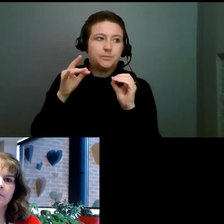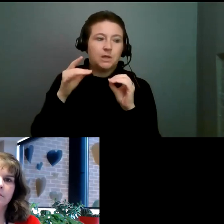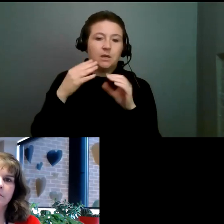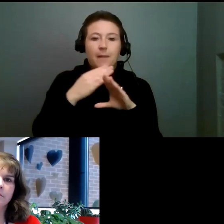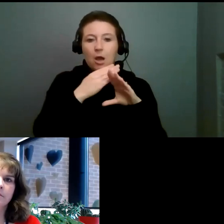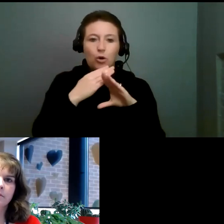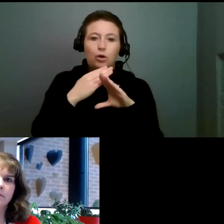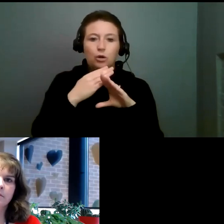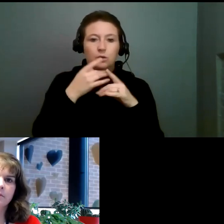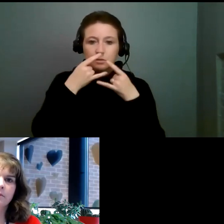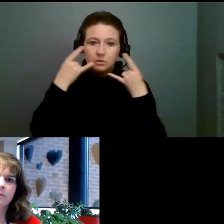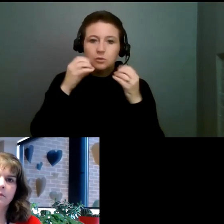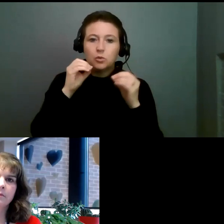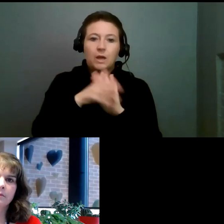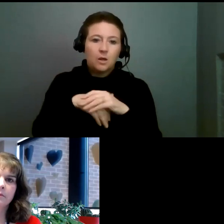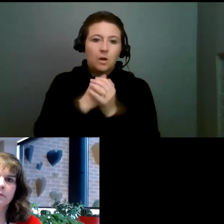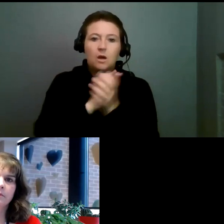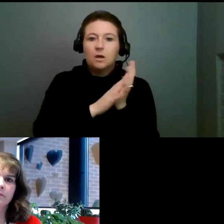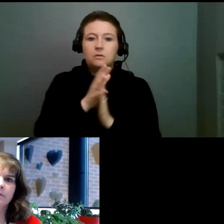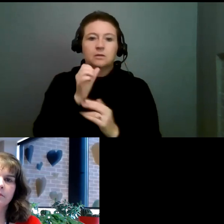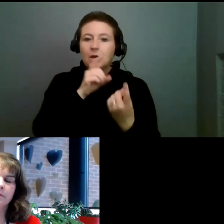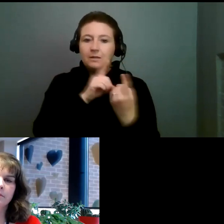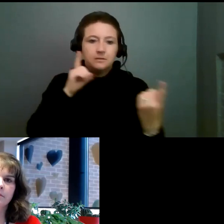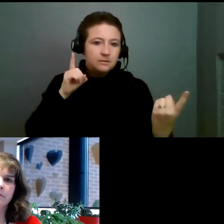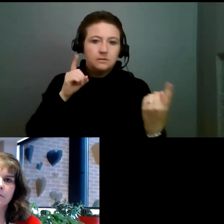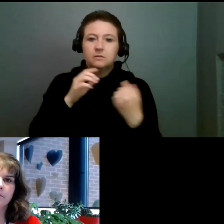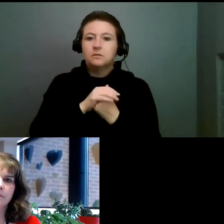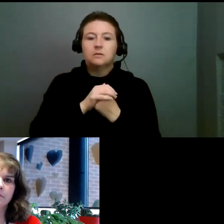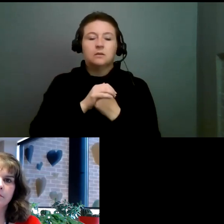barriers, hand washing, distancing.